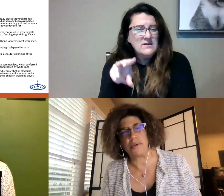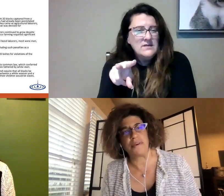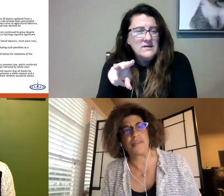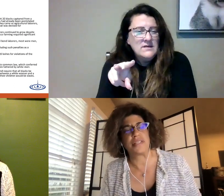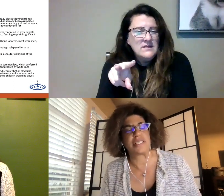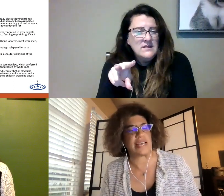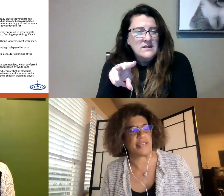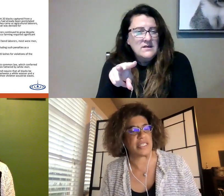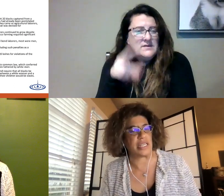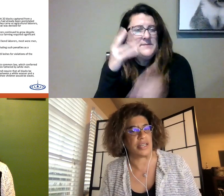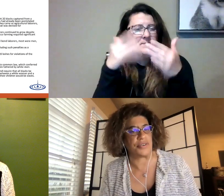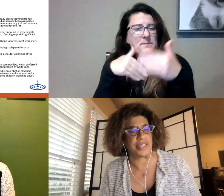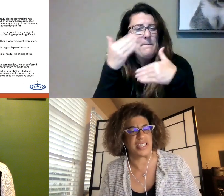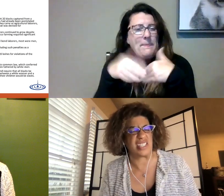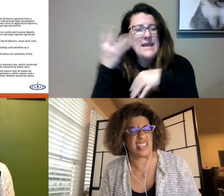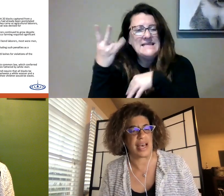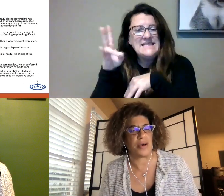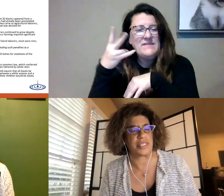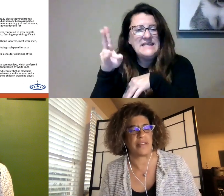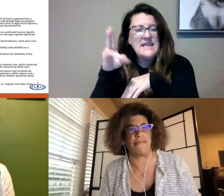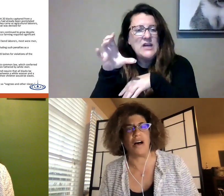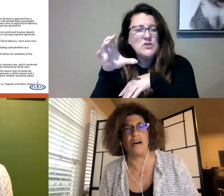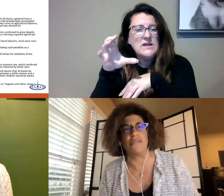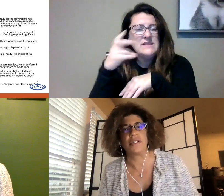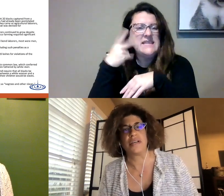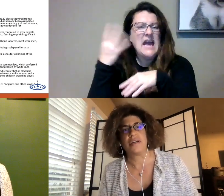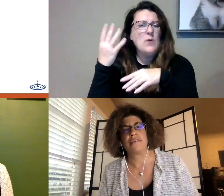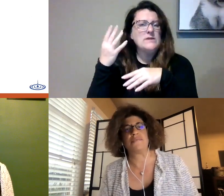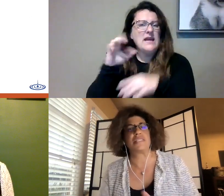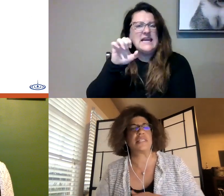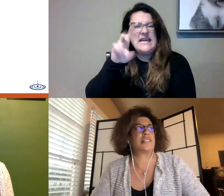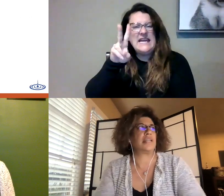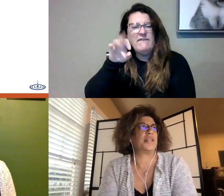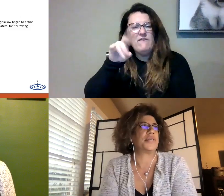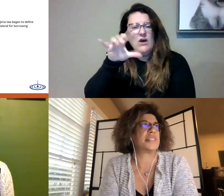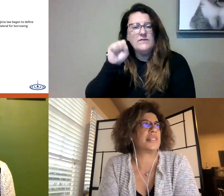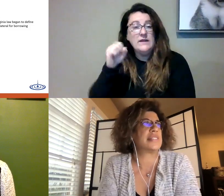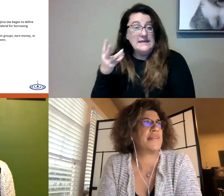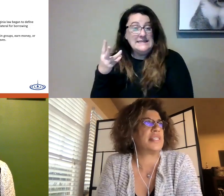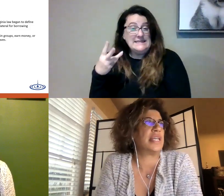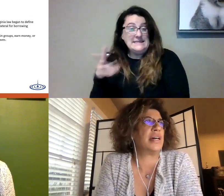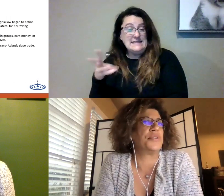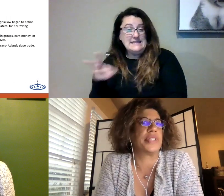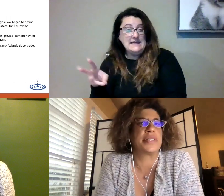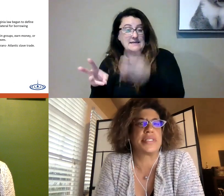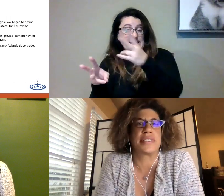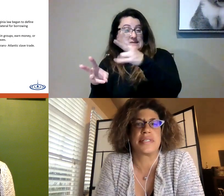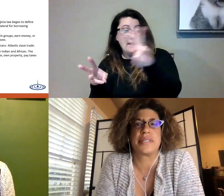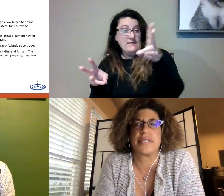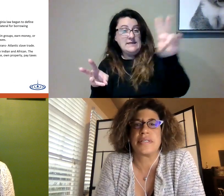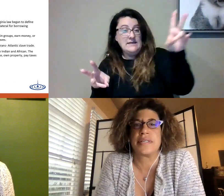and move over to the 1700s and see how it's evolved from the 1600s to the